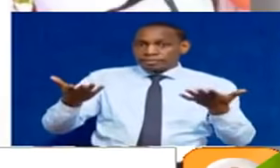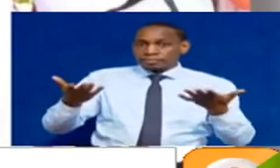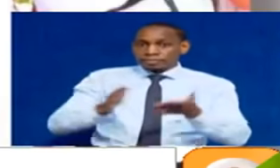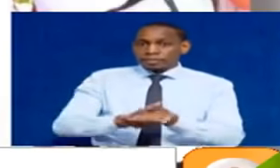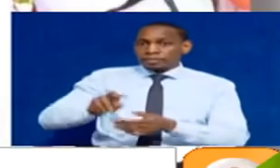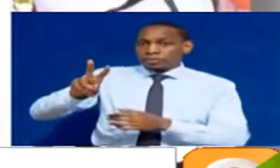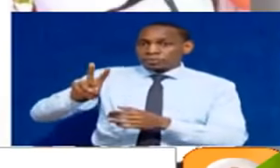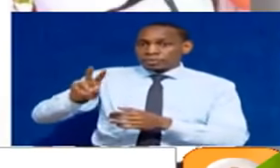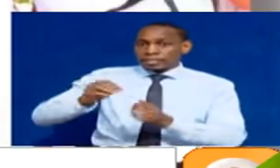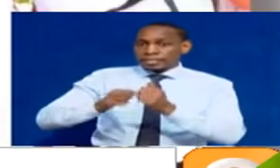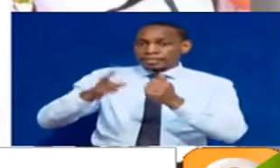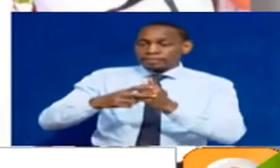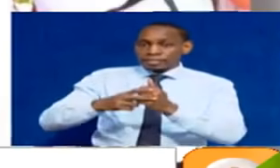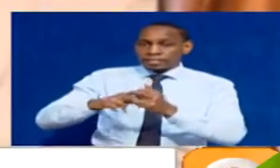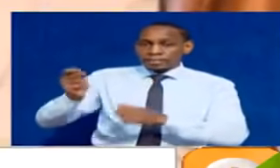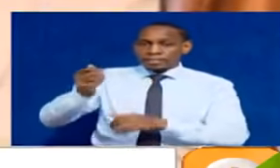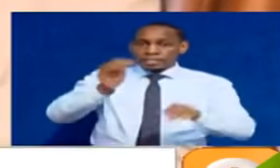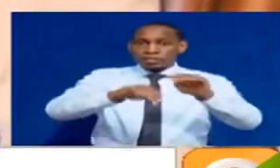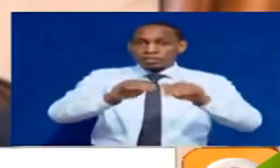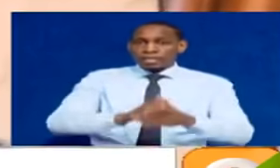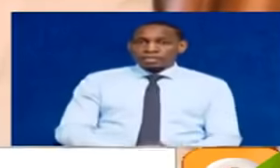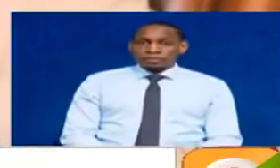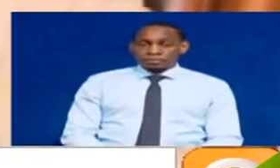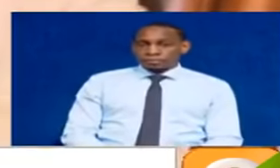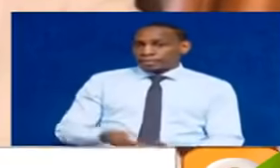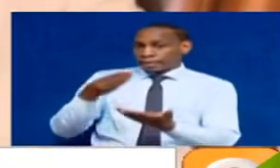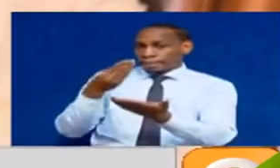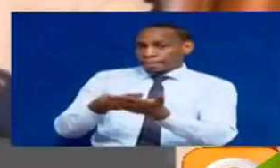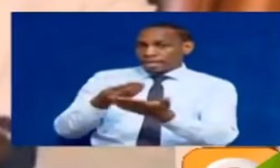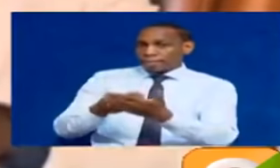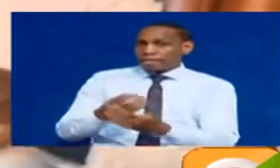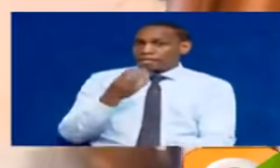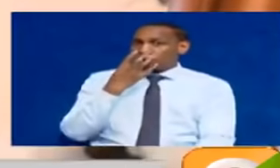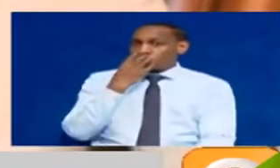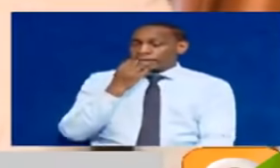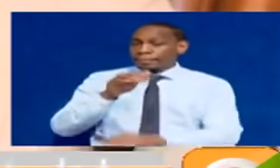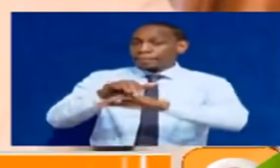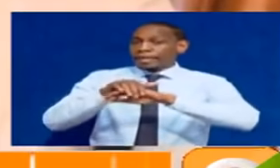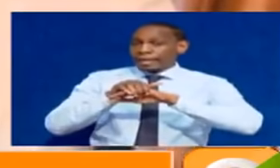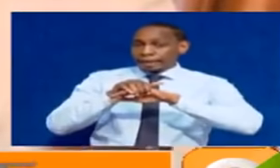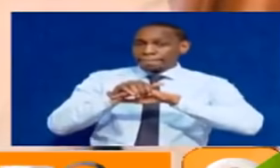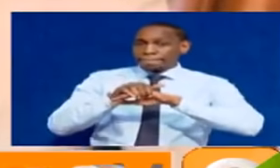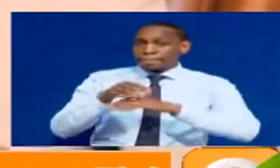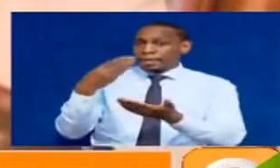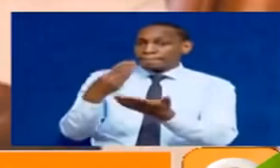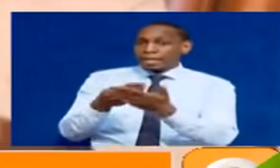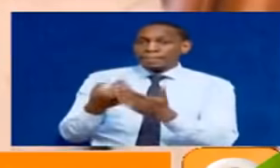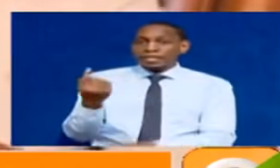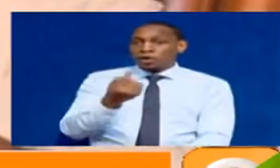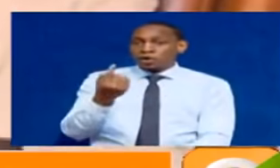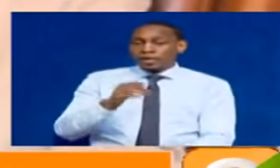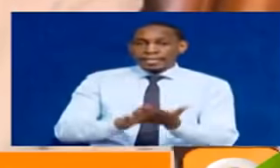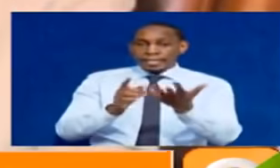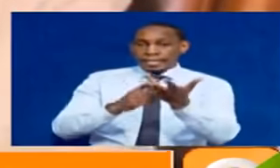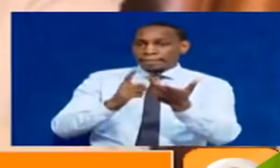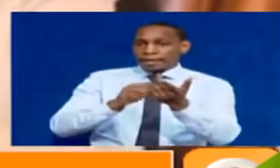contested 2017 presidential election vote. Ile pesa ambayo ODM imekuwa ikipata ni pesa tu ya idadi